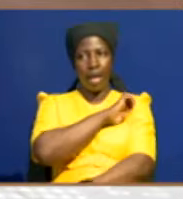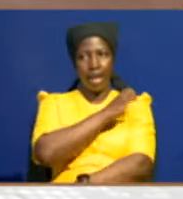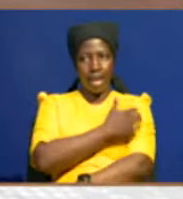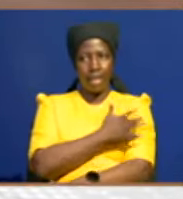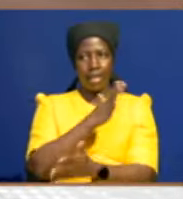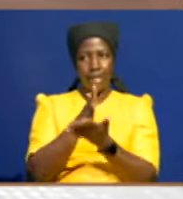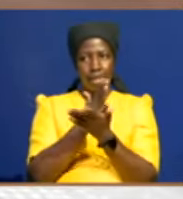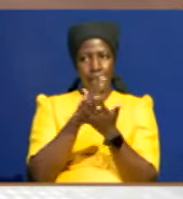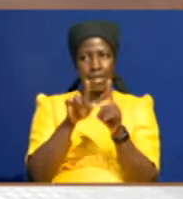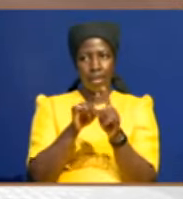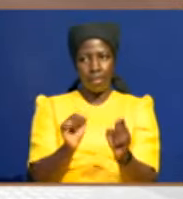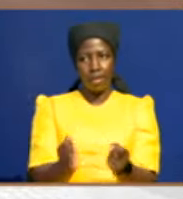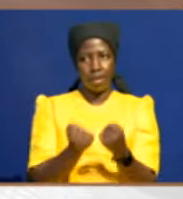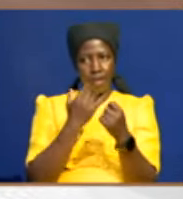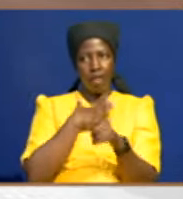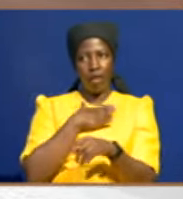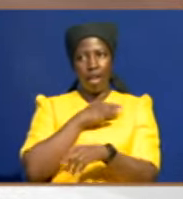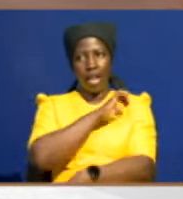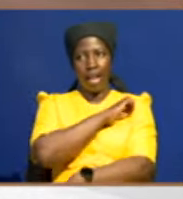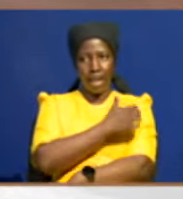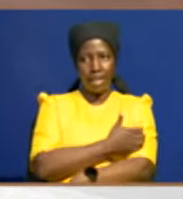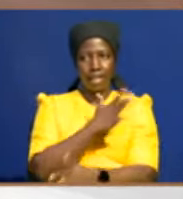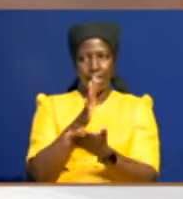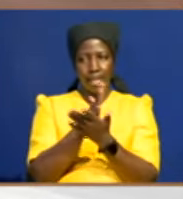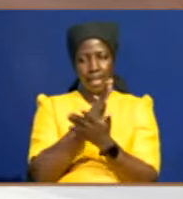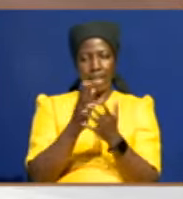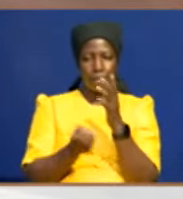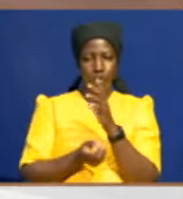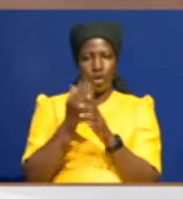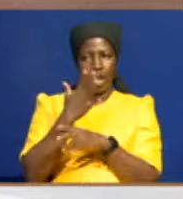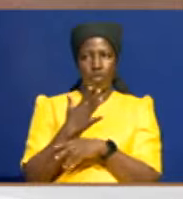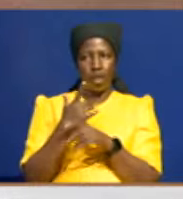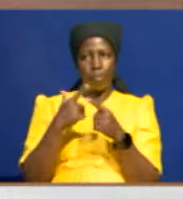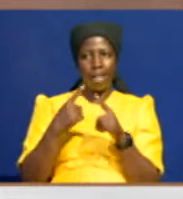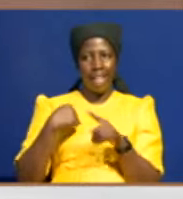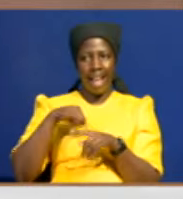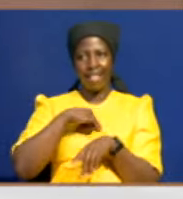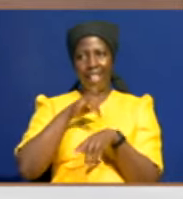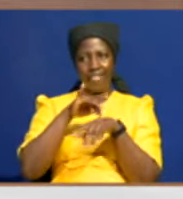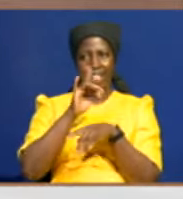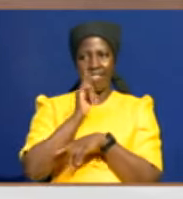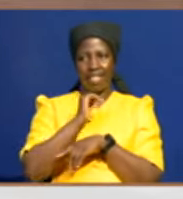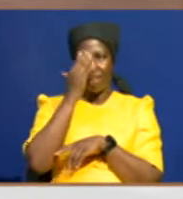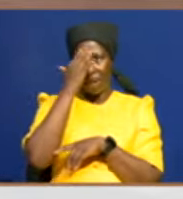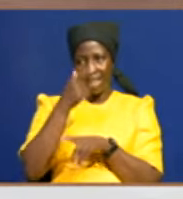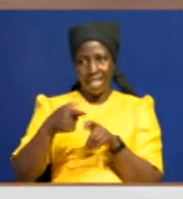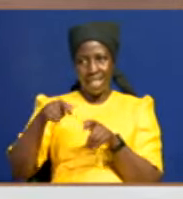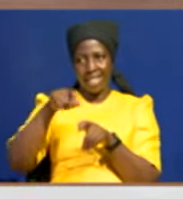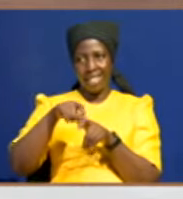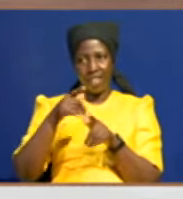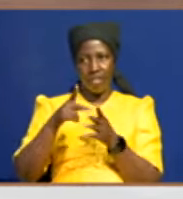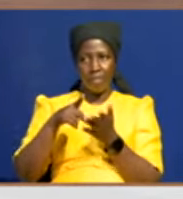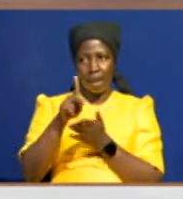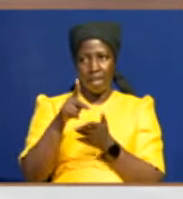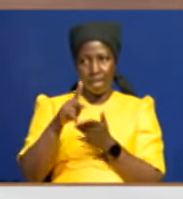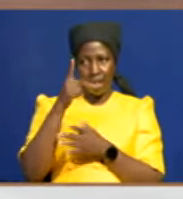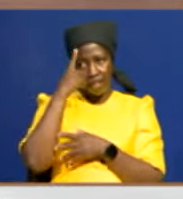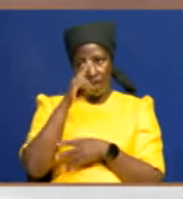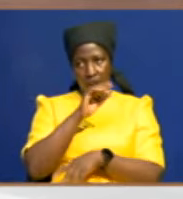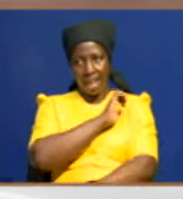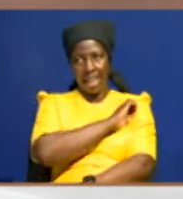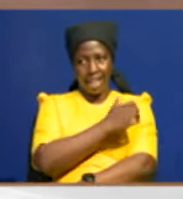rescue our energy sector and the production sector of gas. But we were hit by increases in prices for energy. We had to